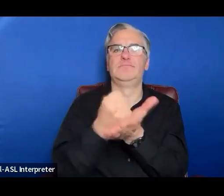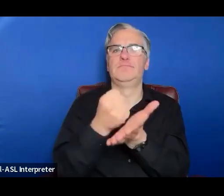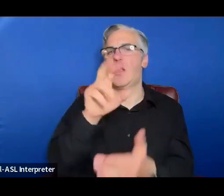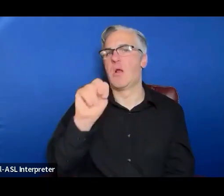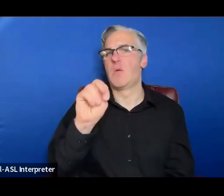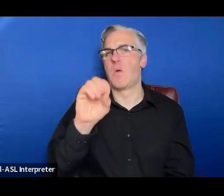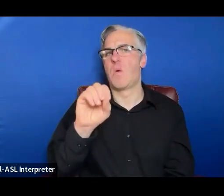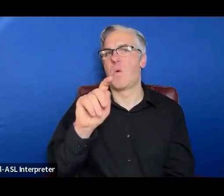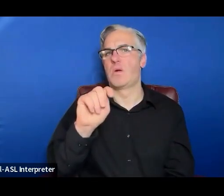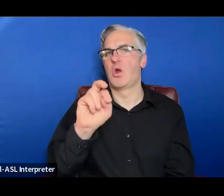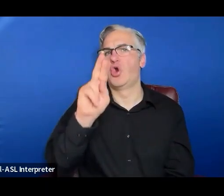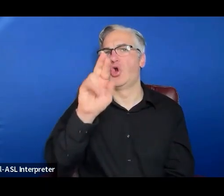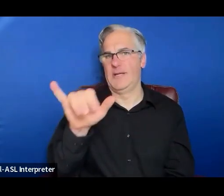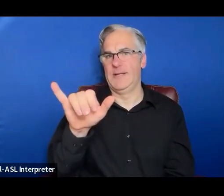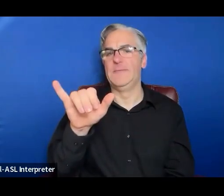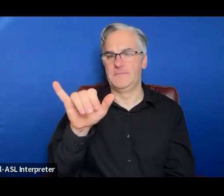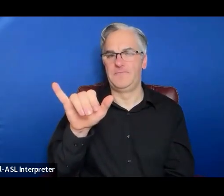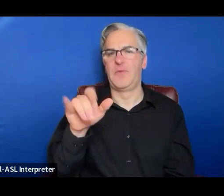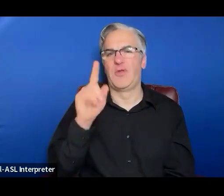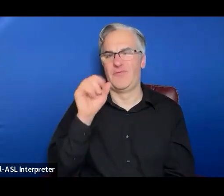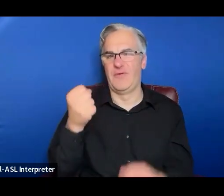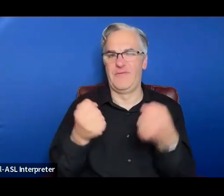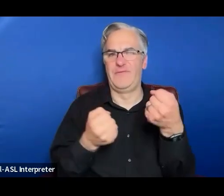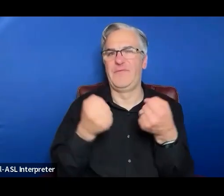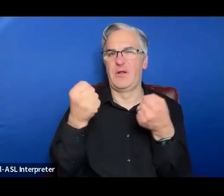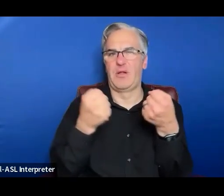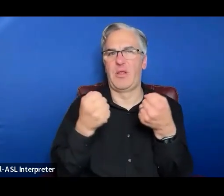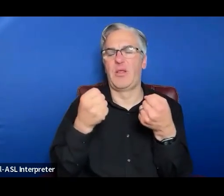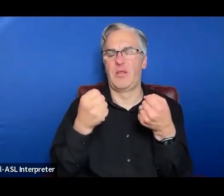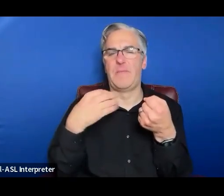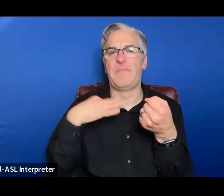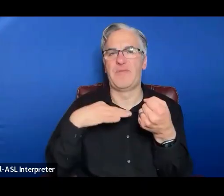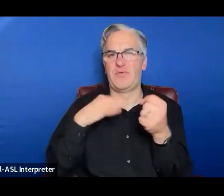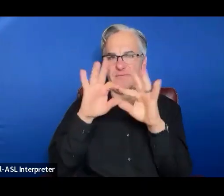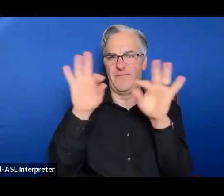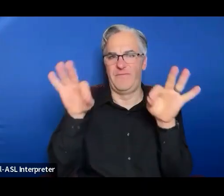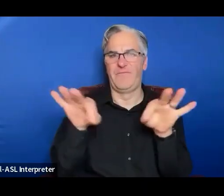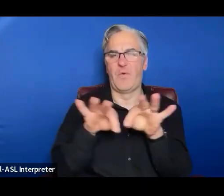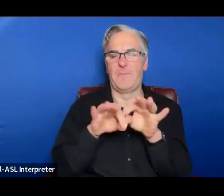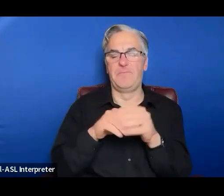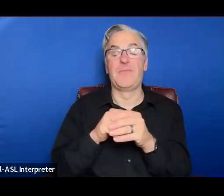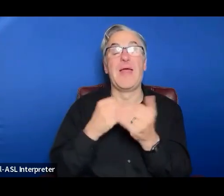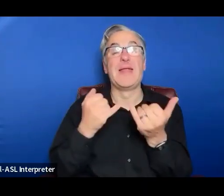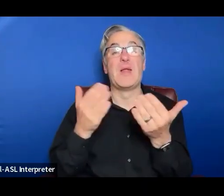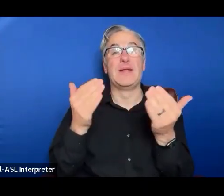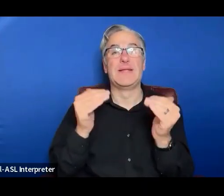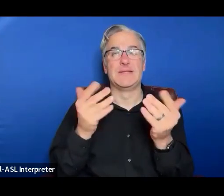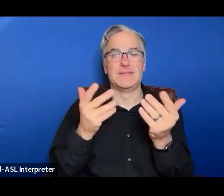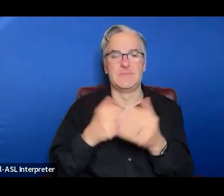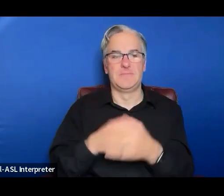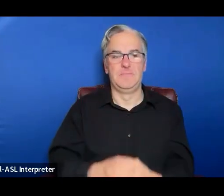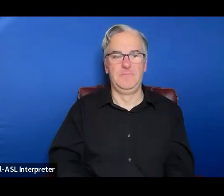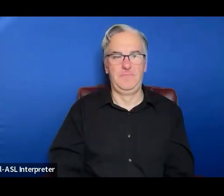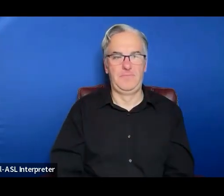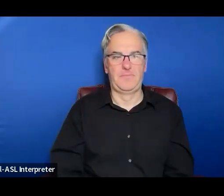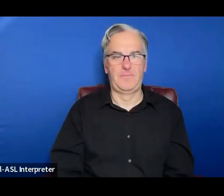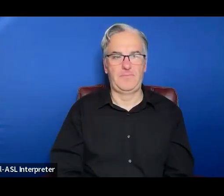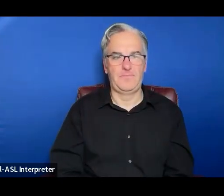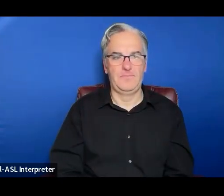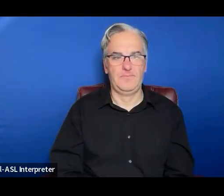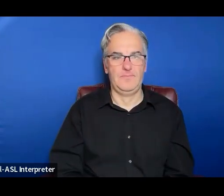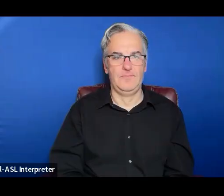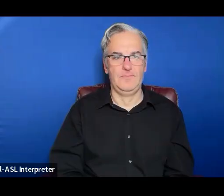And that's all there is to a vehicle beneficiary form. All right, let's go to the next slide.